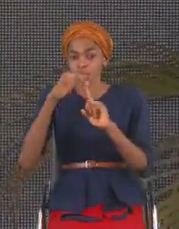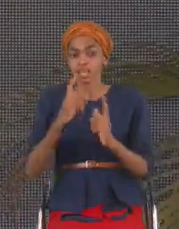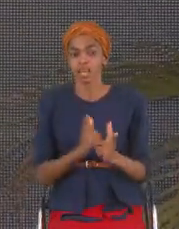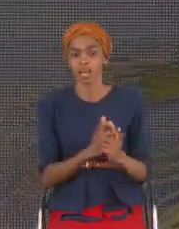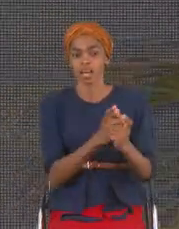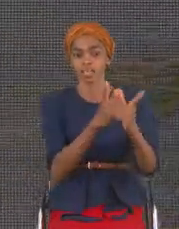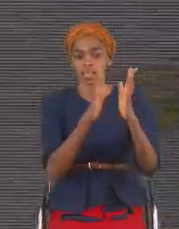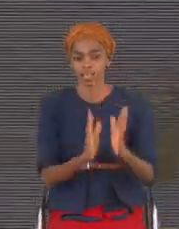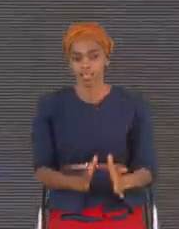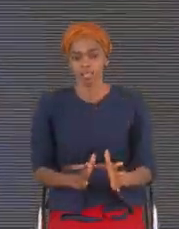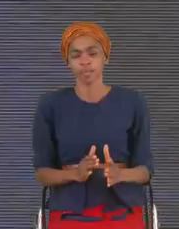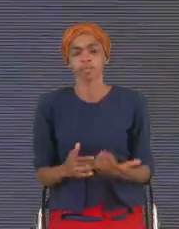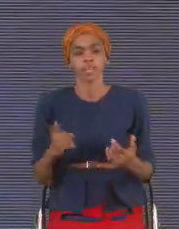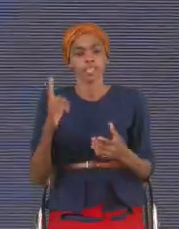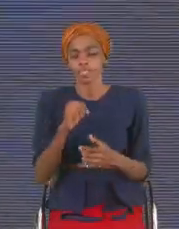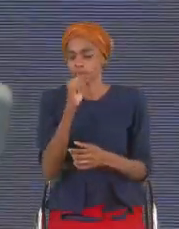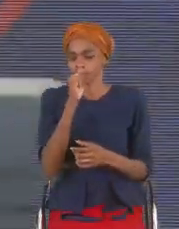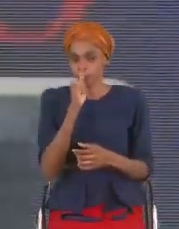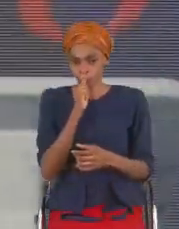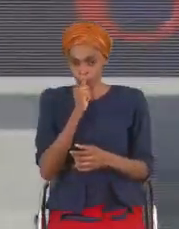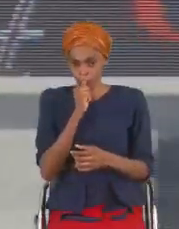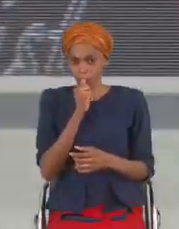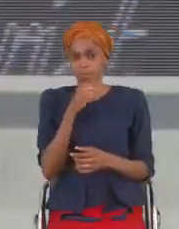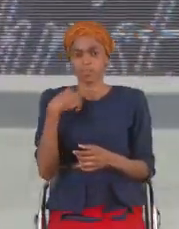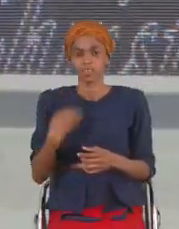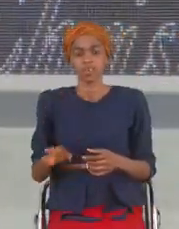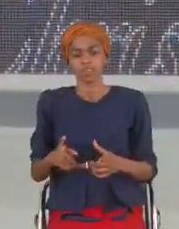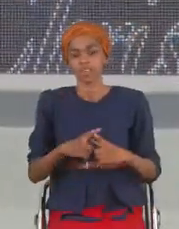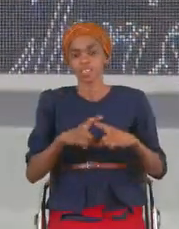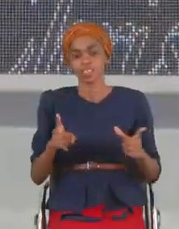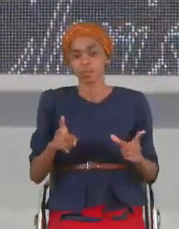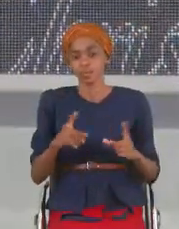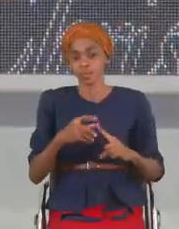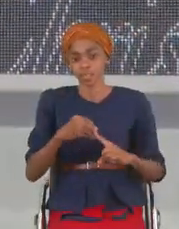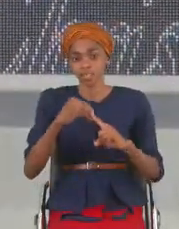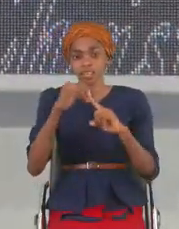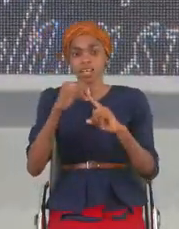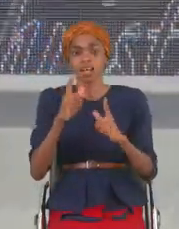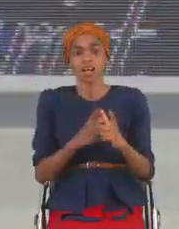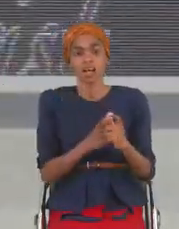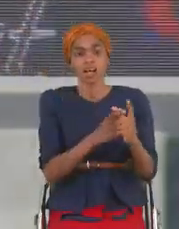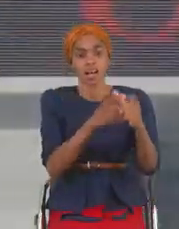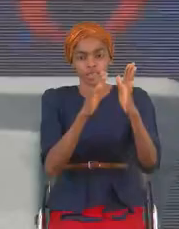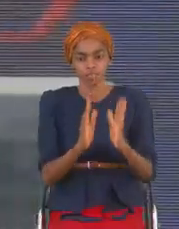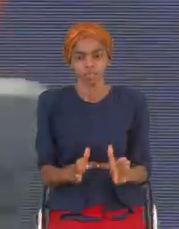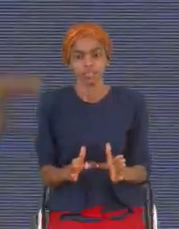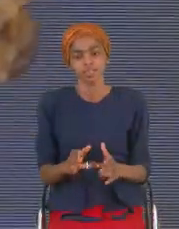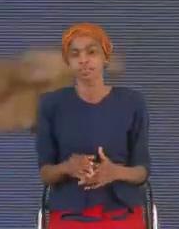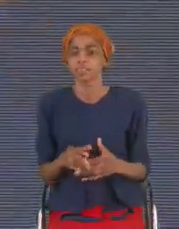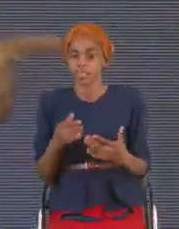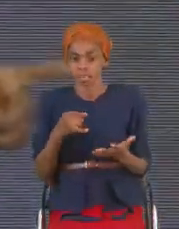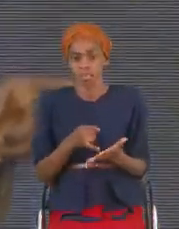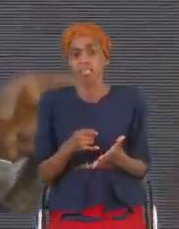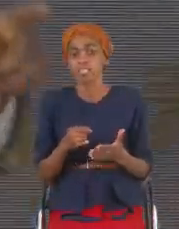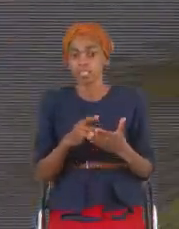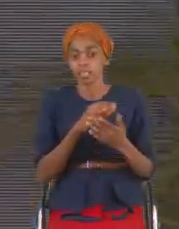The perseverance of distinguished athletes. Depending on the area of